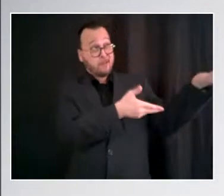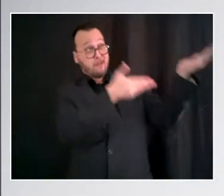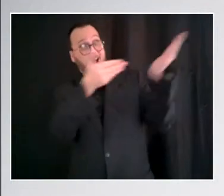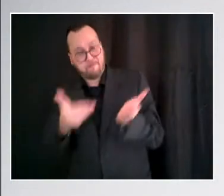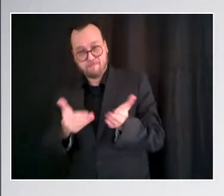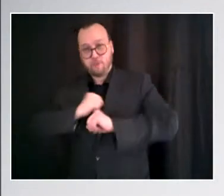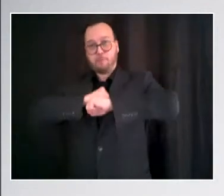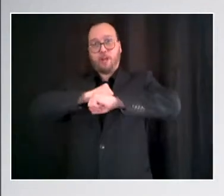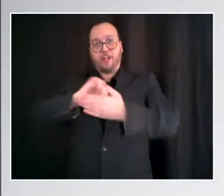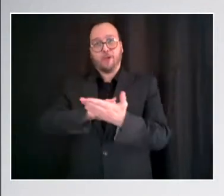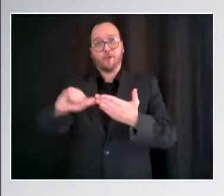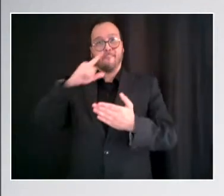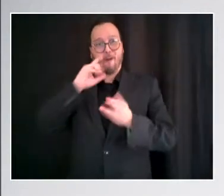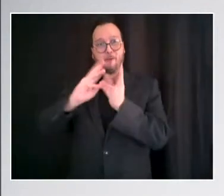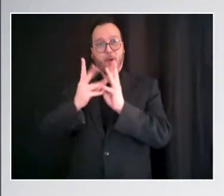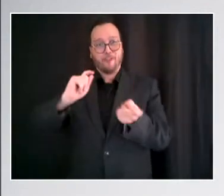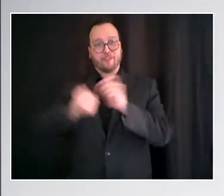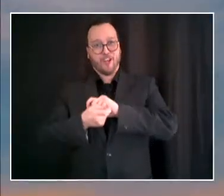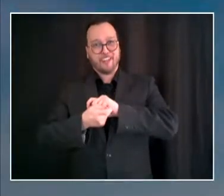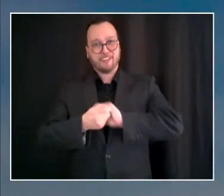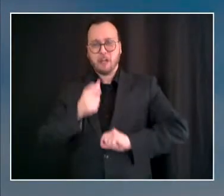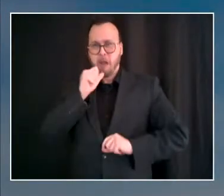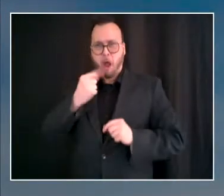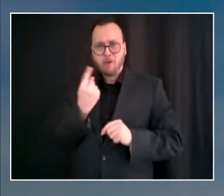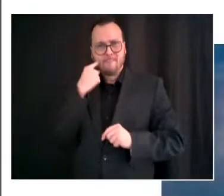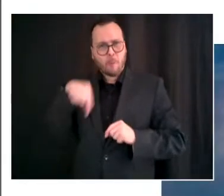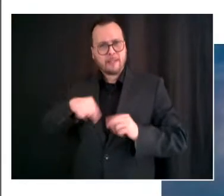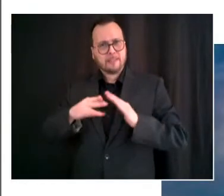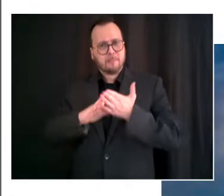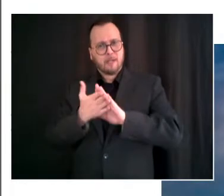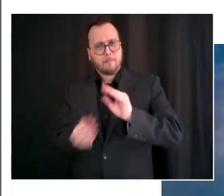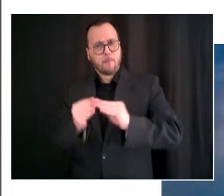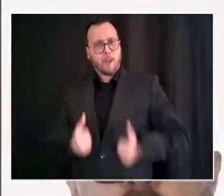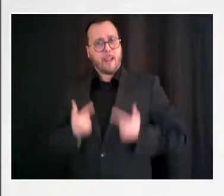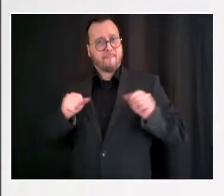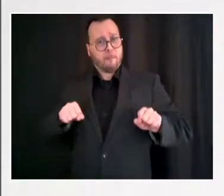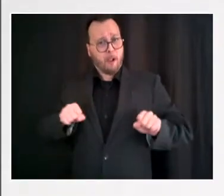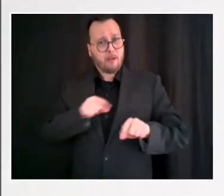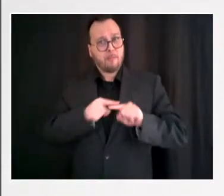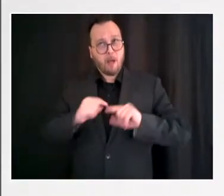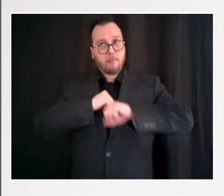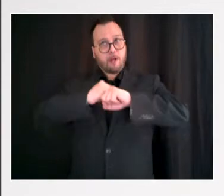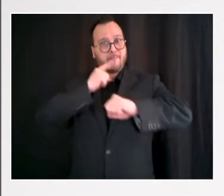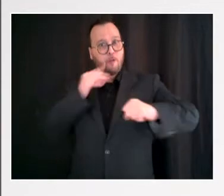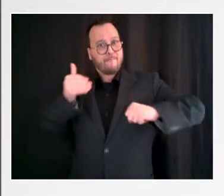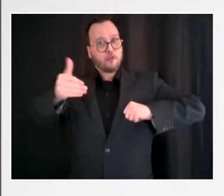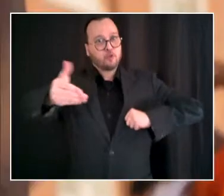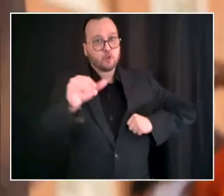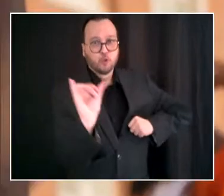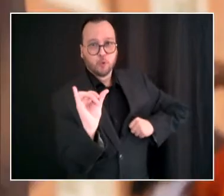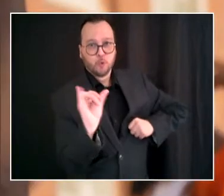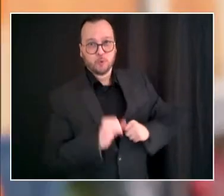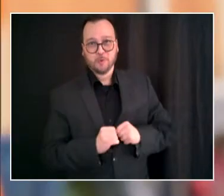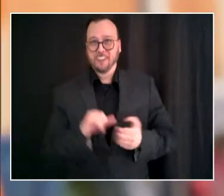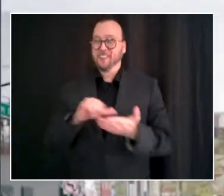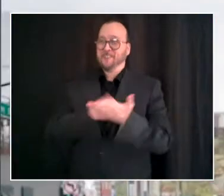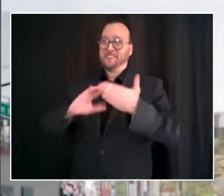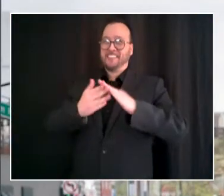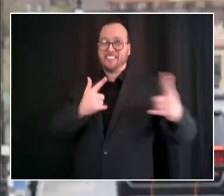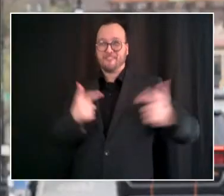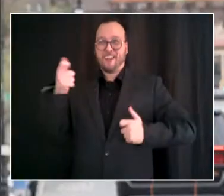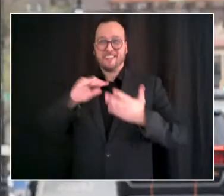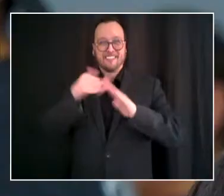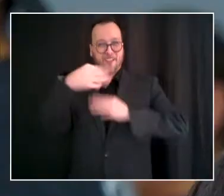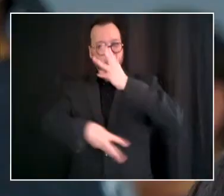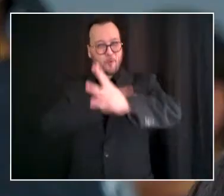We're not just making our city more livable now, we're protecting it for the future too. New York is the greatest city in the world, and it needs to be a great place